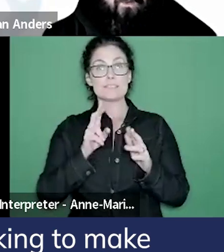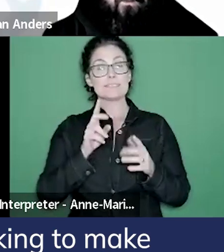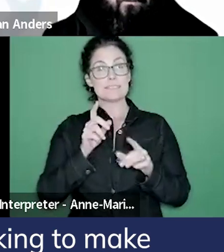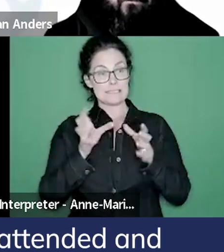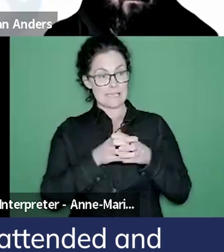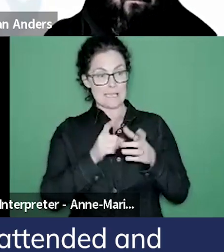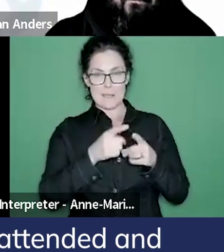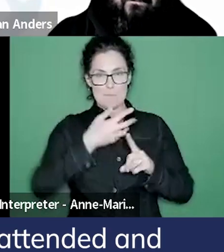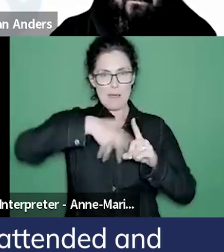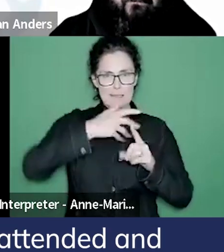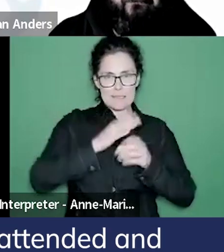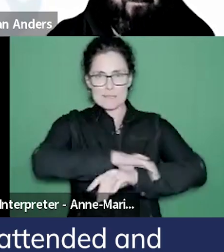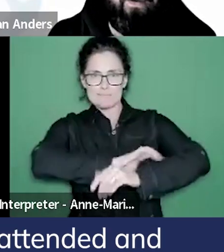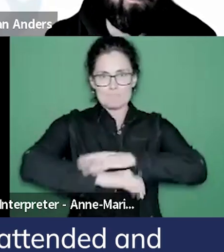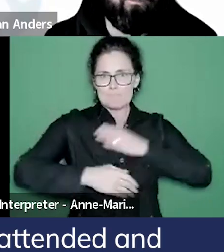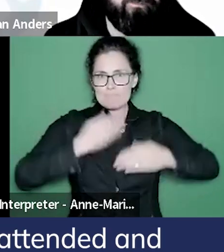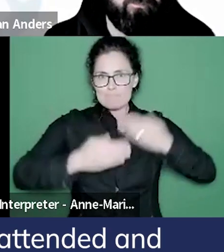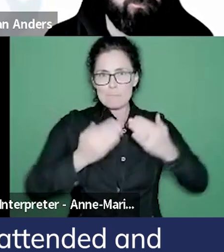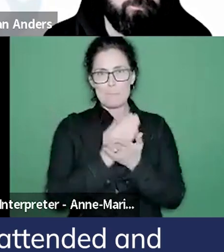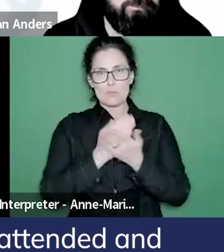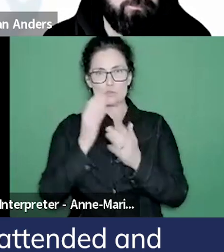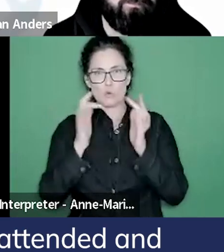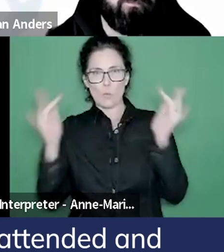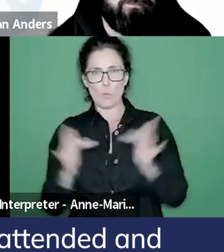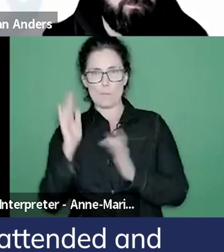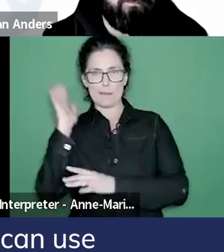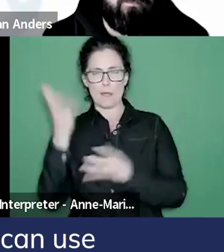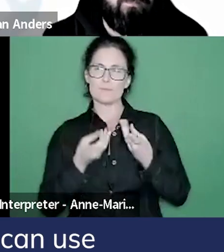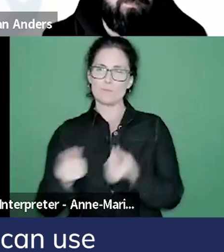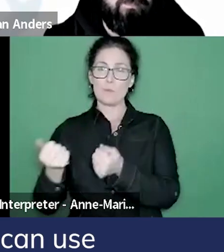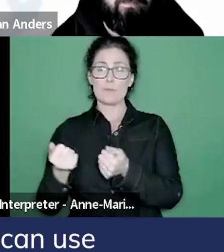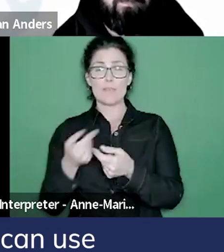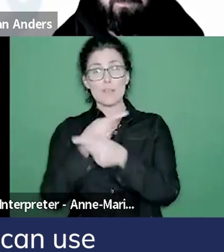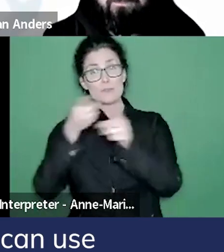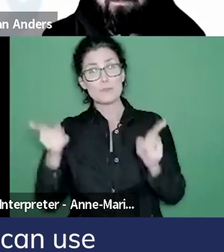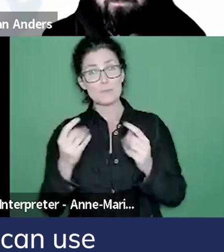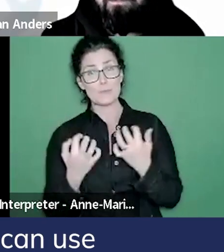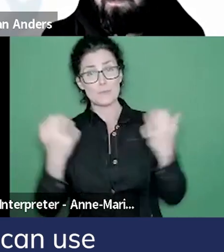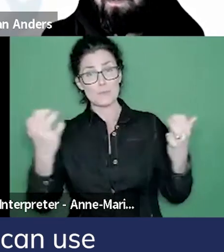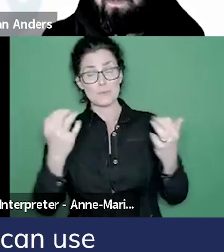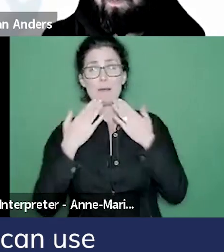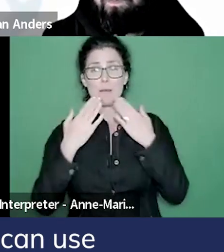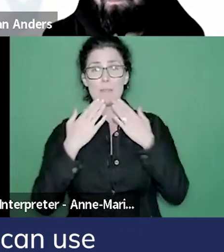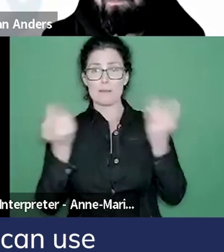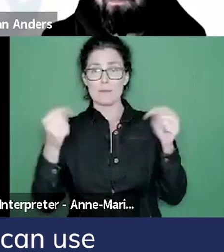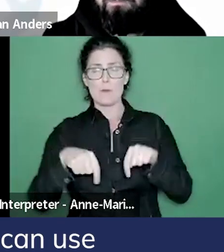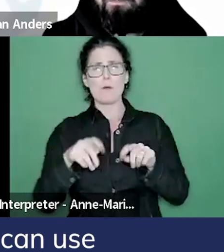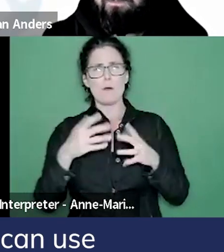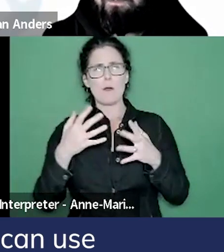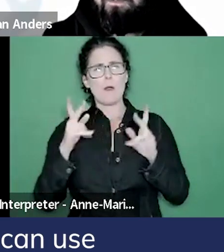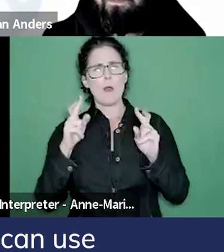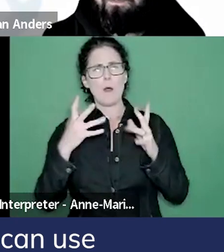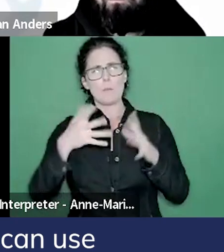run smoothly. And most importantly, to all of you who've attended. And I really hope there are some takeaways that you can use that